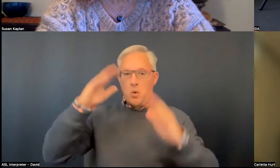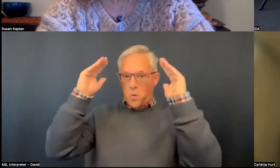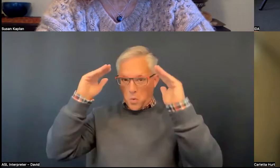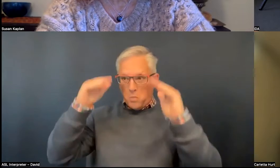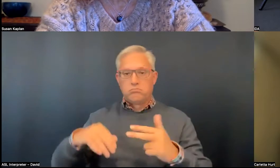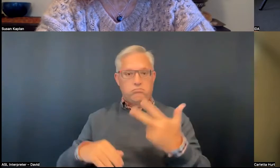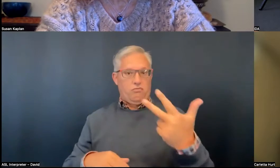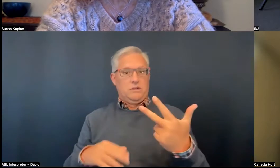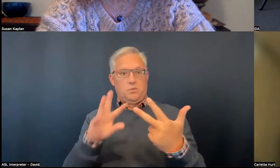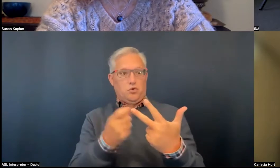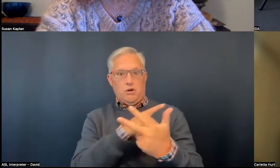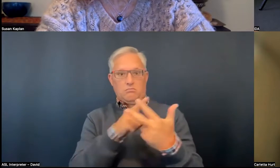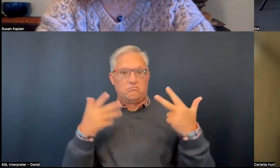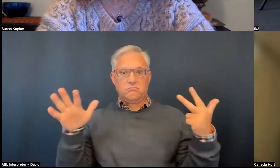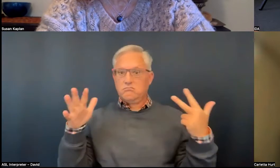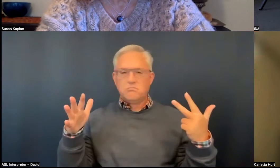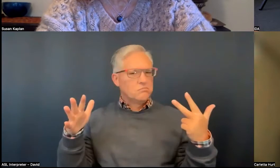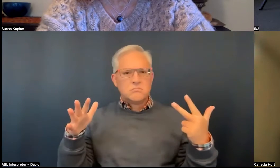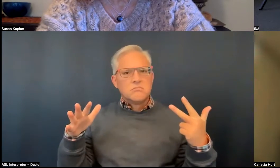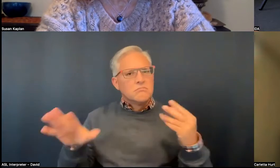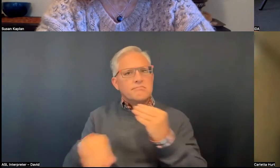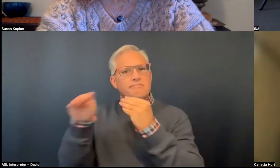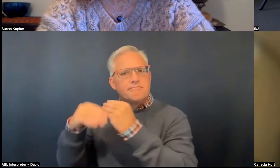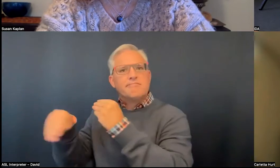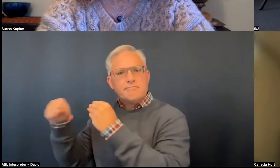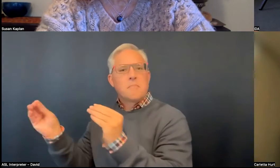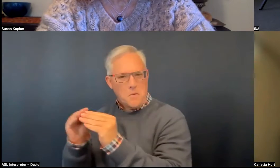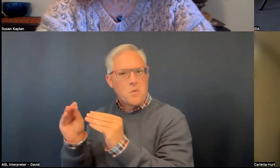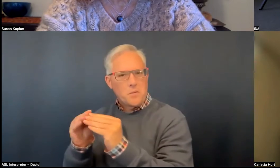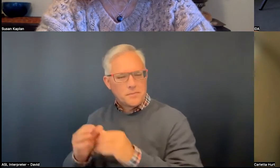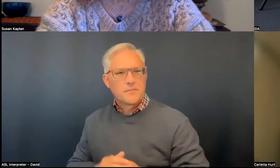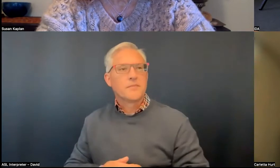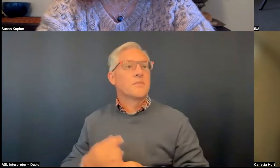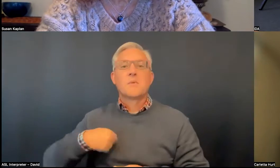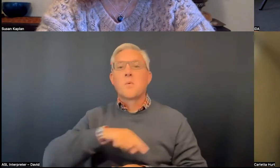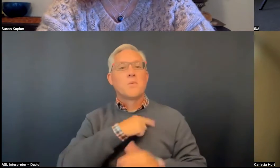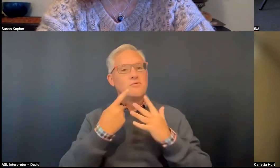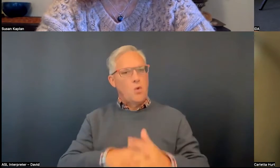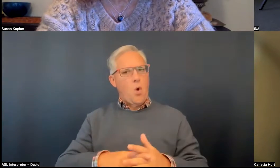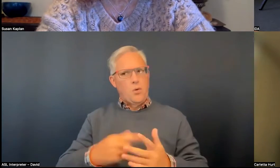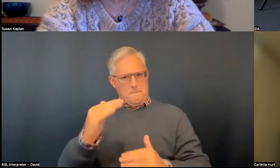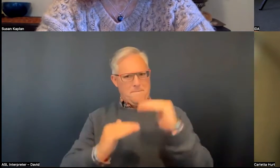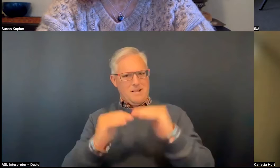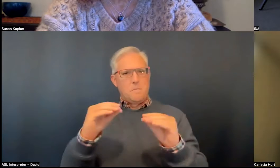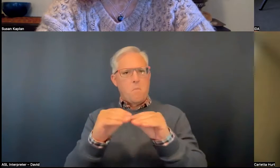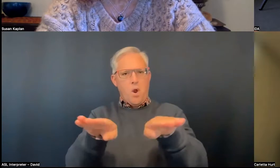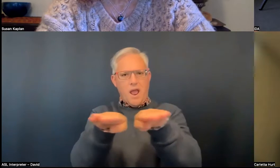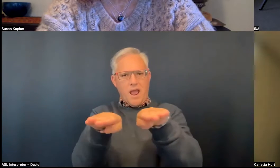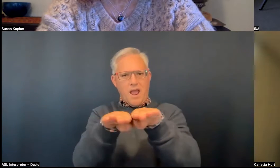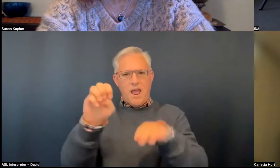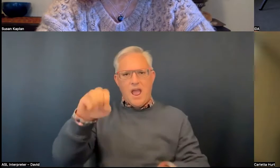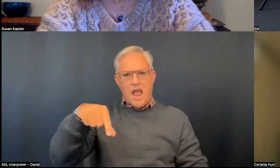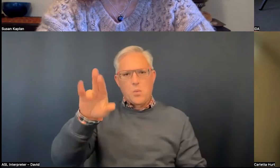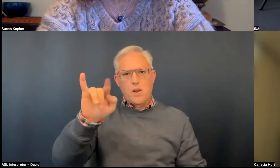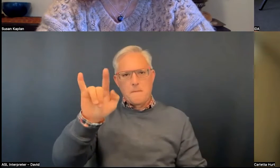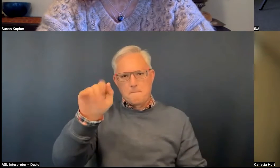3 initial workshops. And this is a starting point in our role to build a more equitable system. We want to create discussions